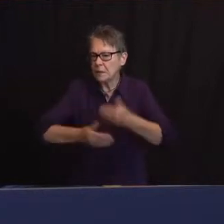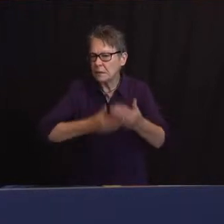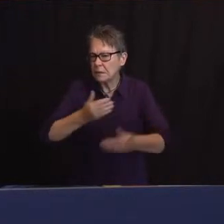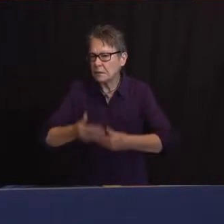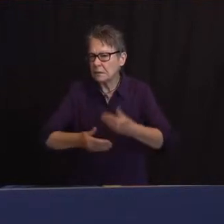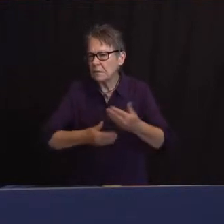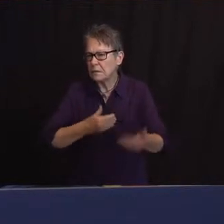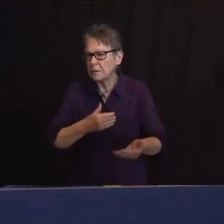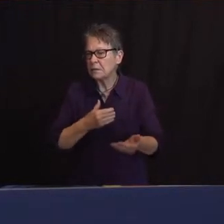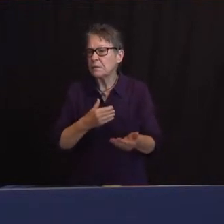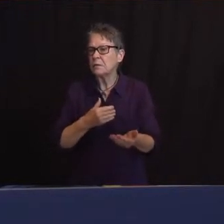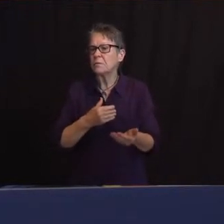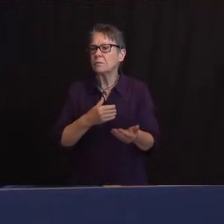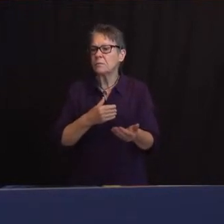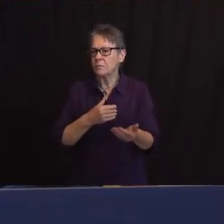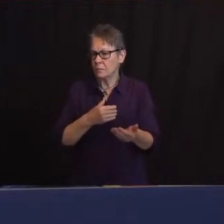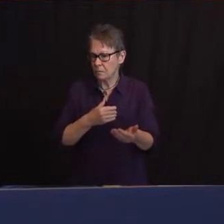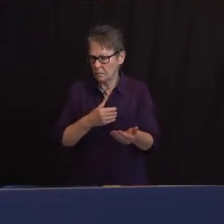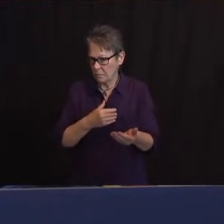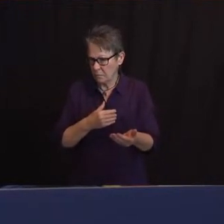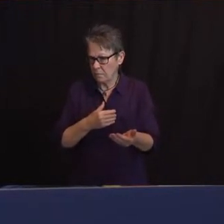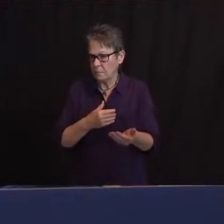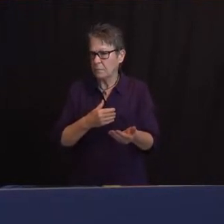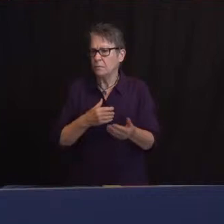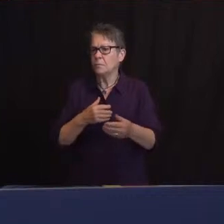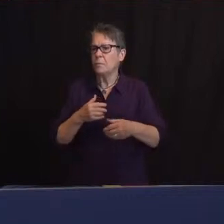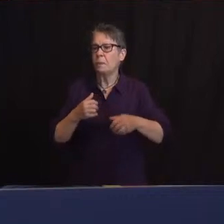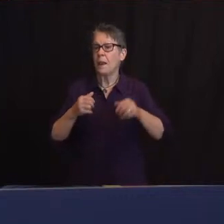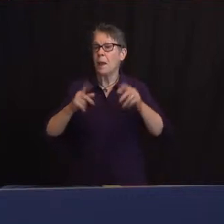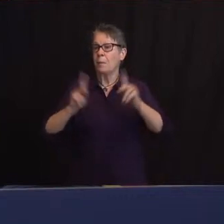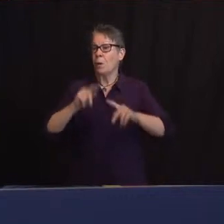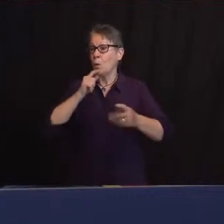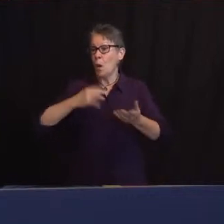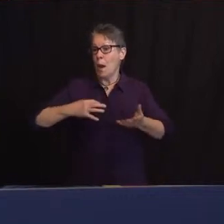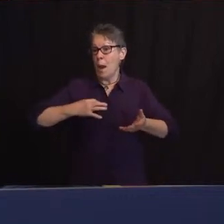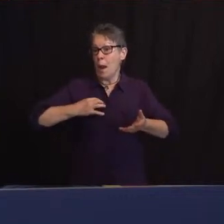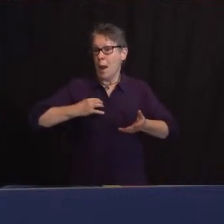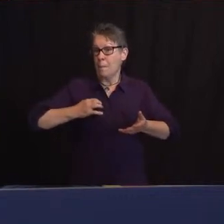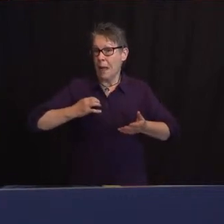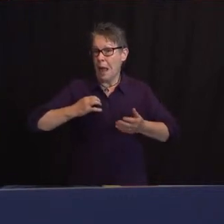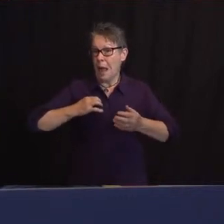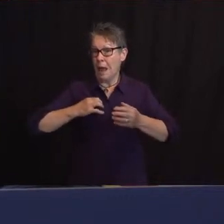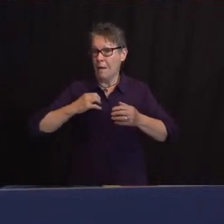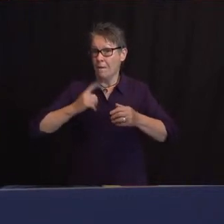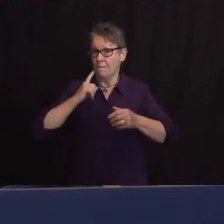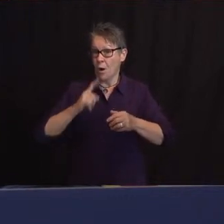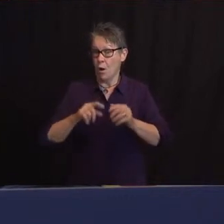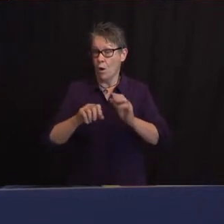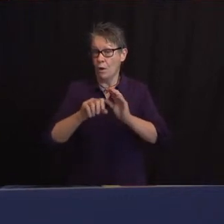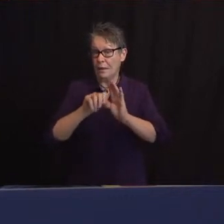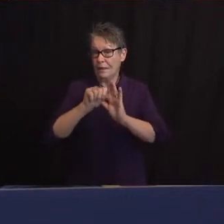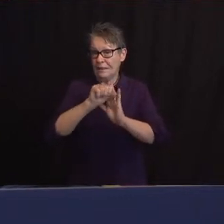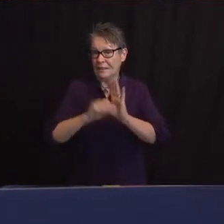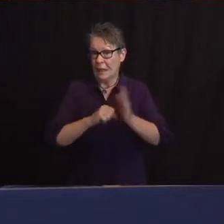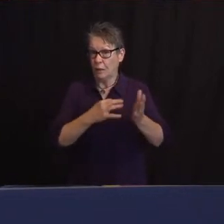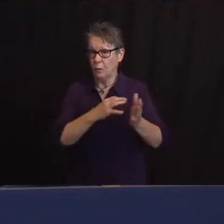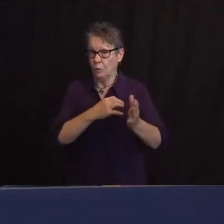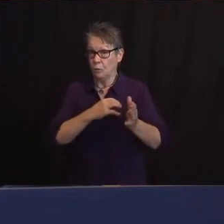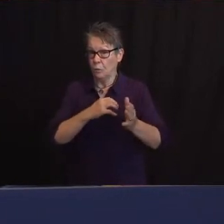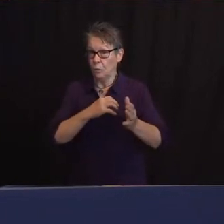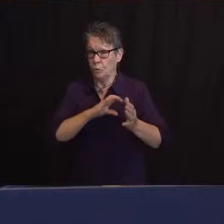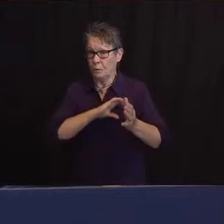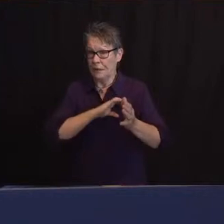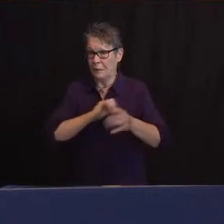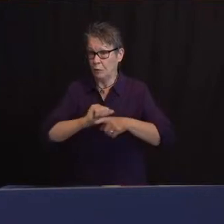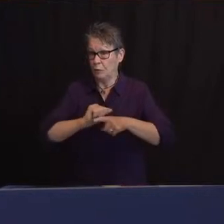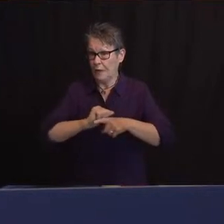over 1,800 qualified applicants, which is historically low. I think I mentioned it before. In years past, that